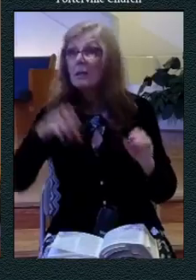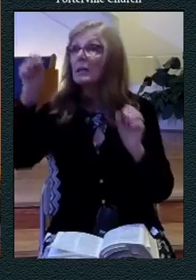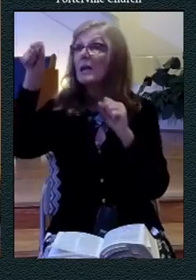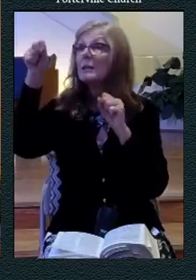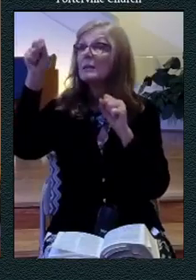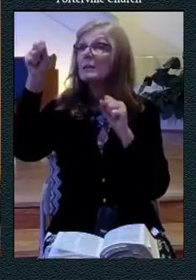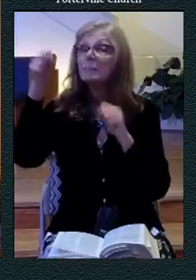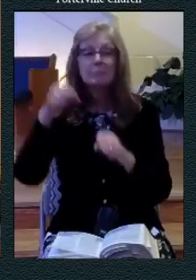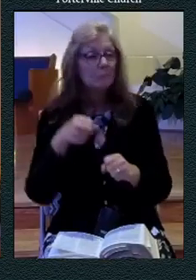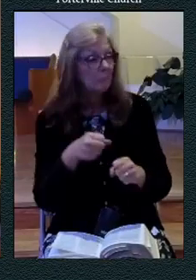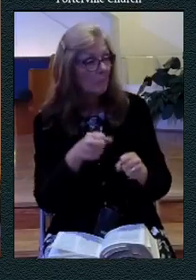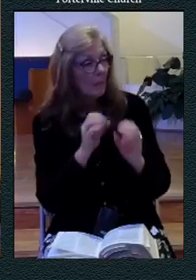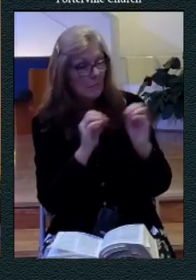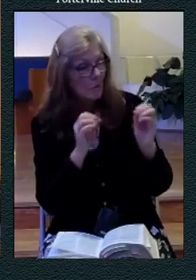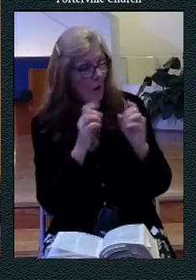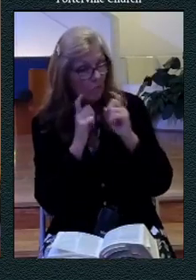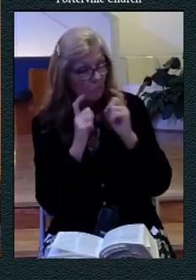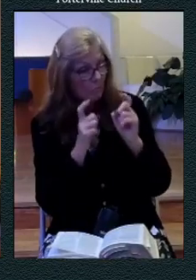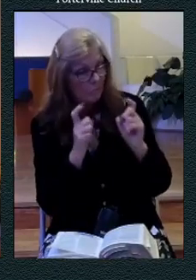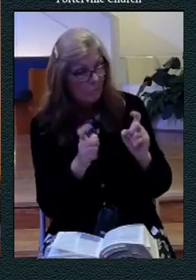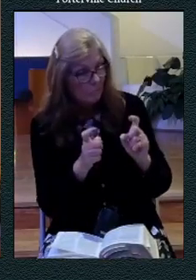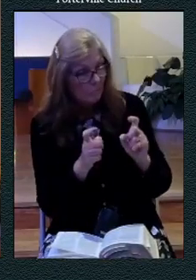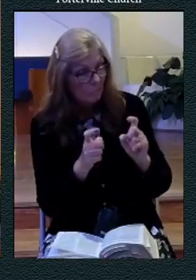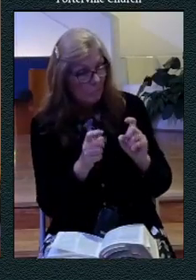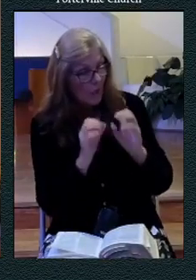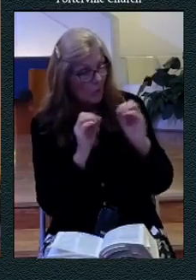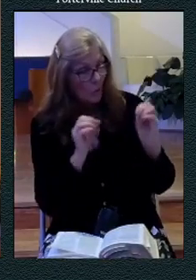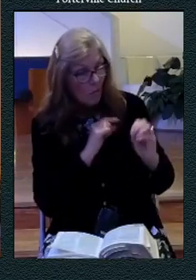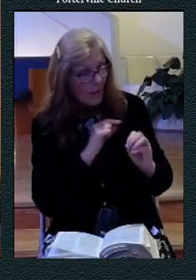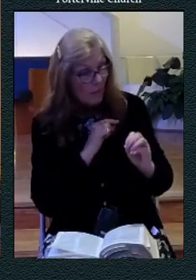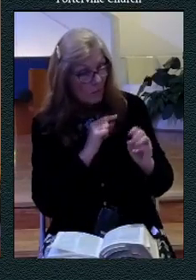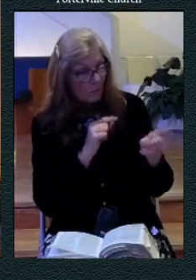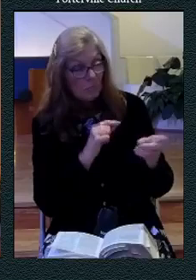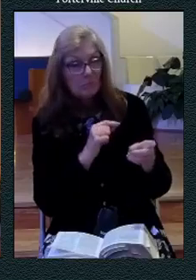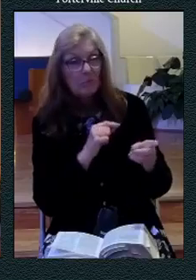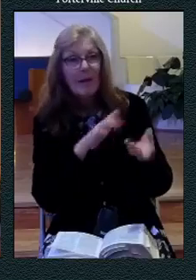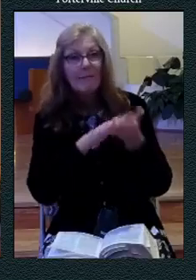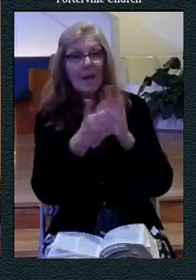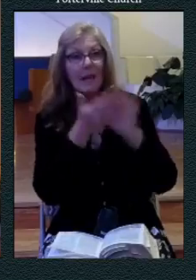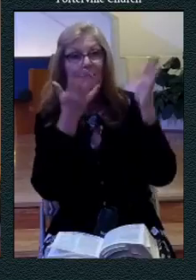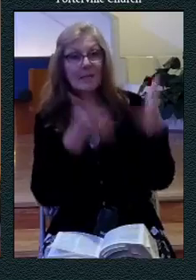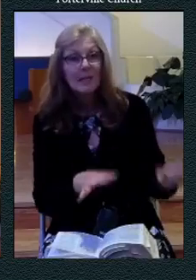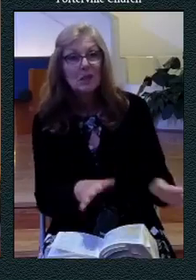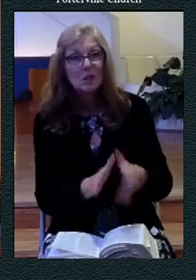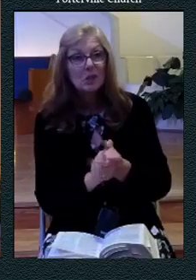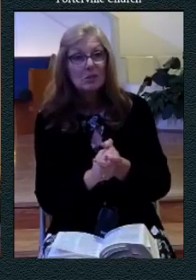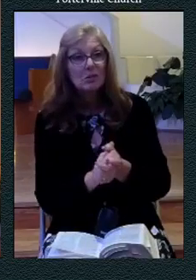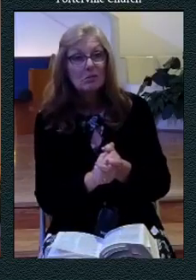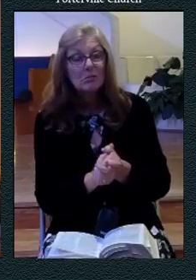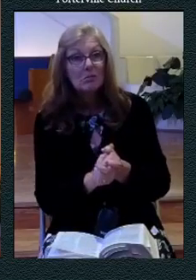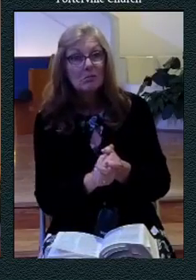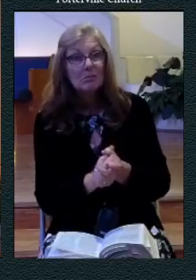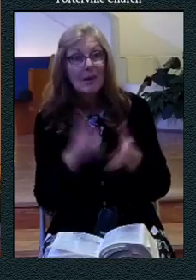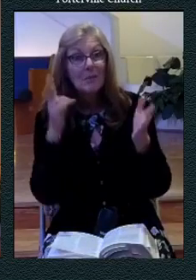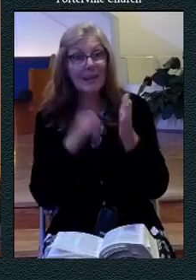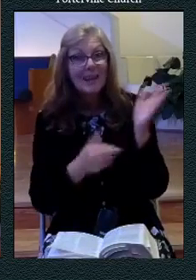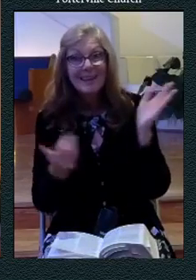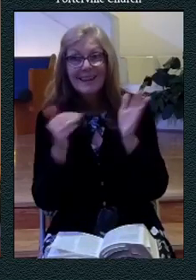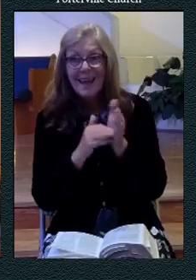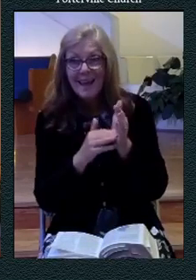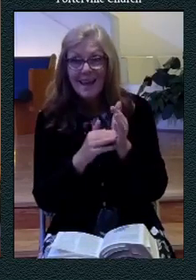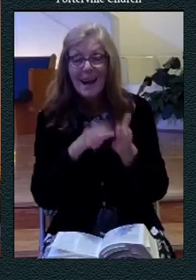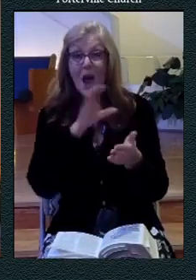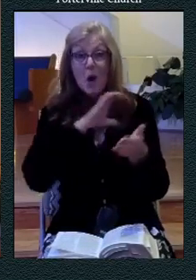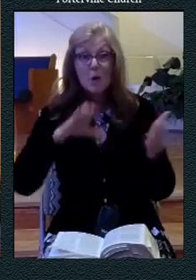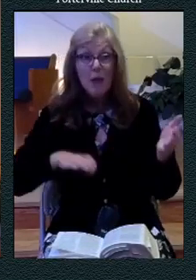guiltless. I see none of what you just described. You stand guiltless. Read it again. In Christ, the sinner